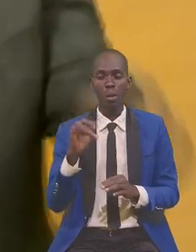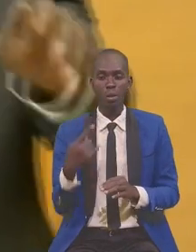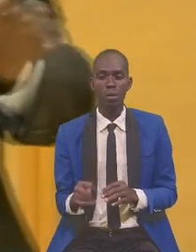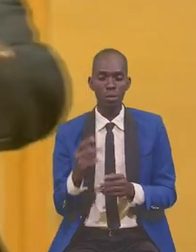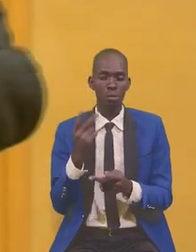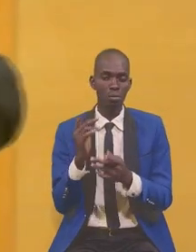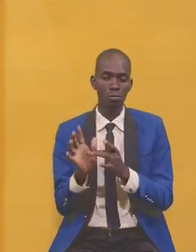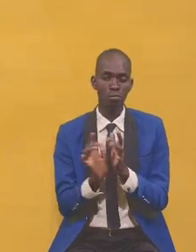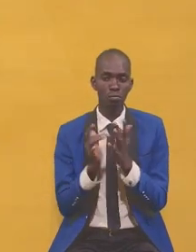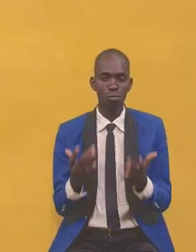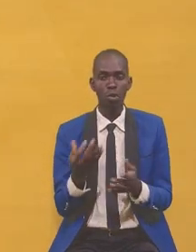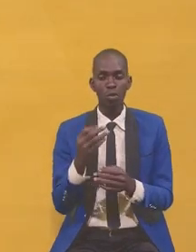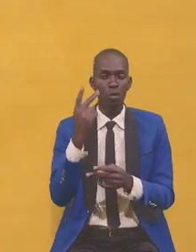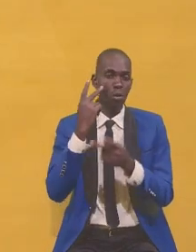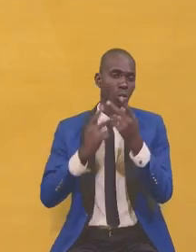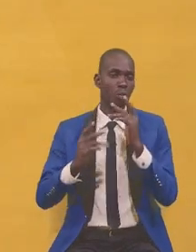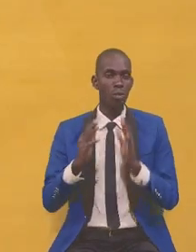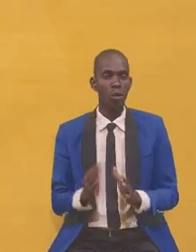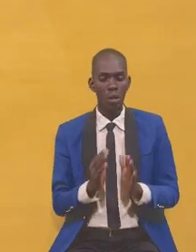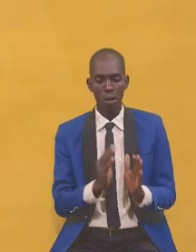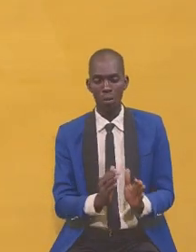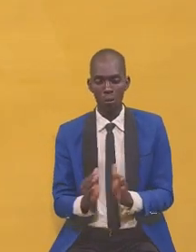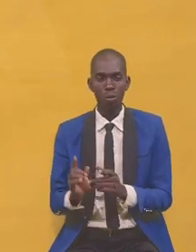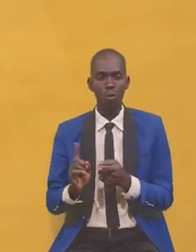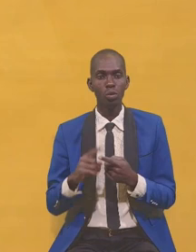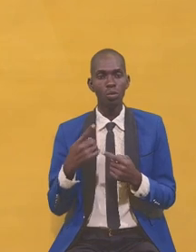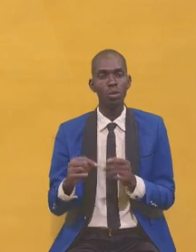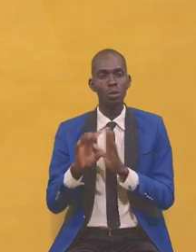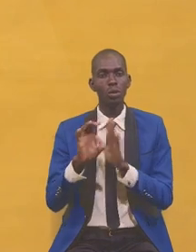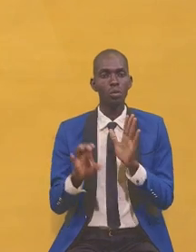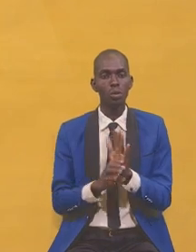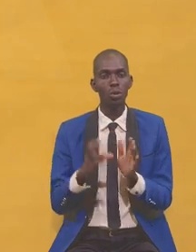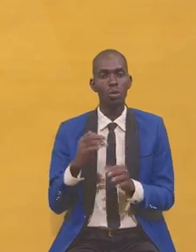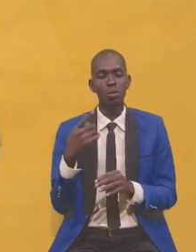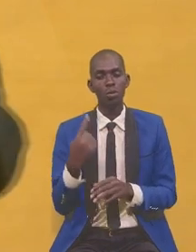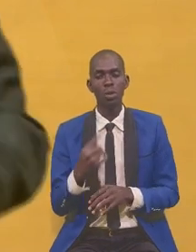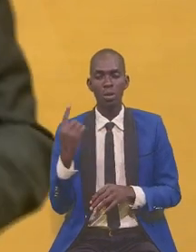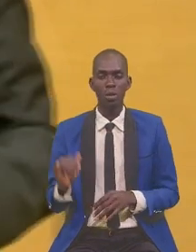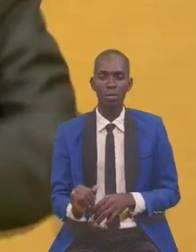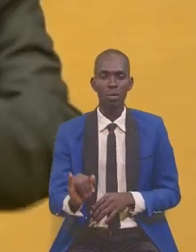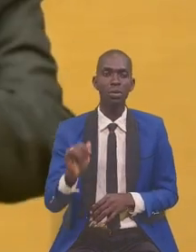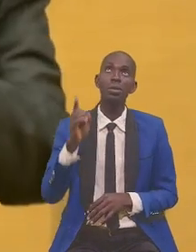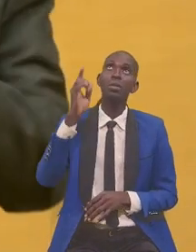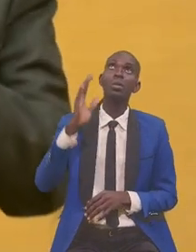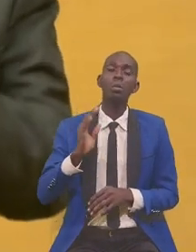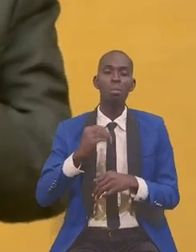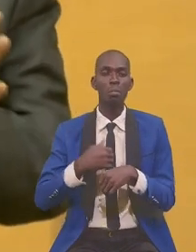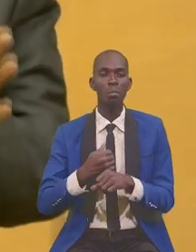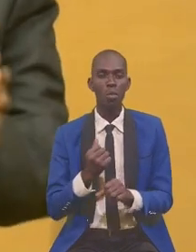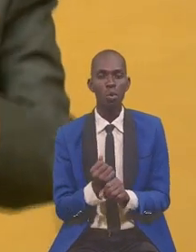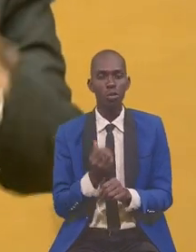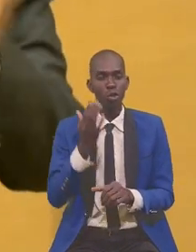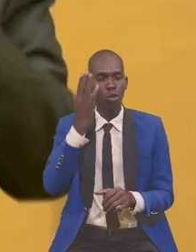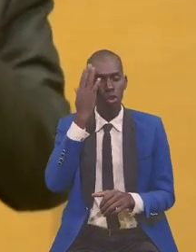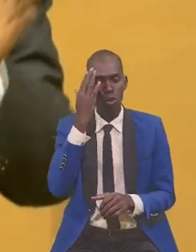the prophets, according to the commandment of the everlasting God, made